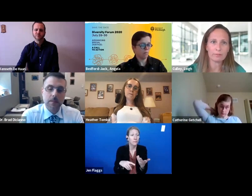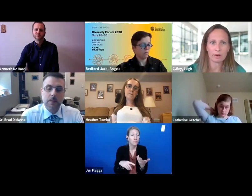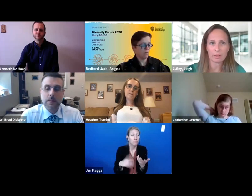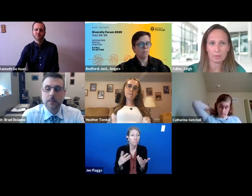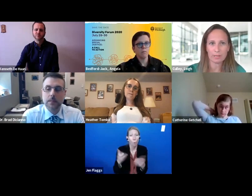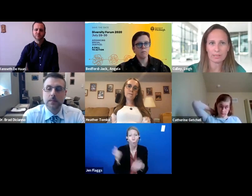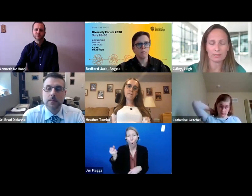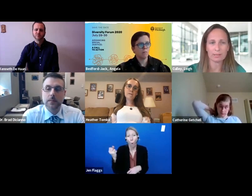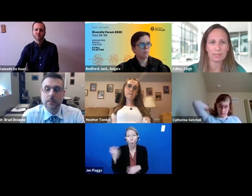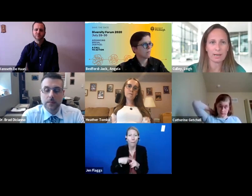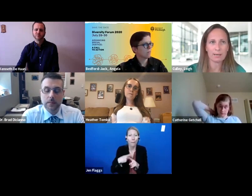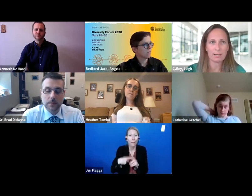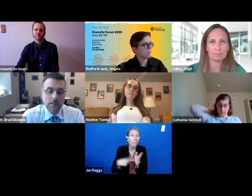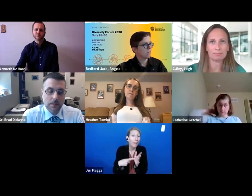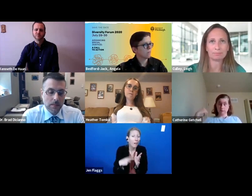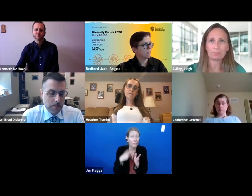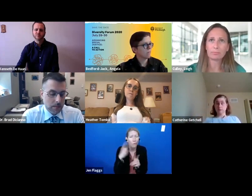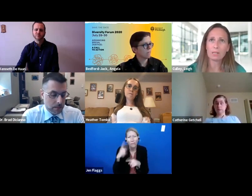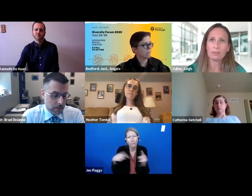bills for various reasons.